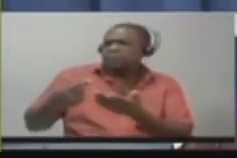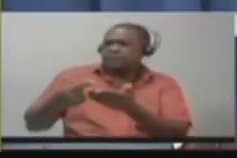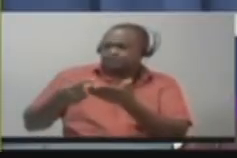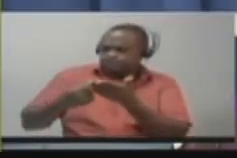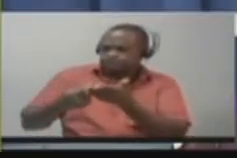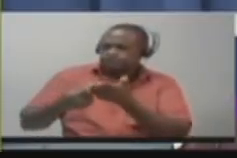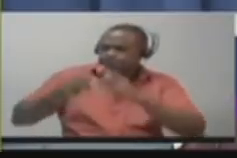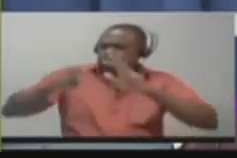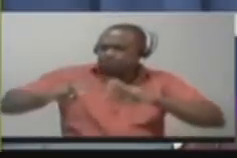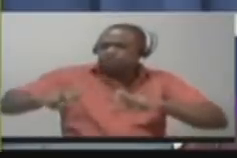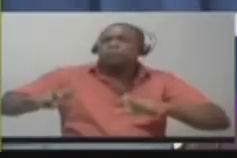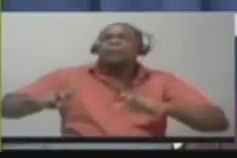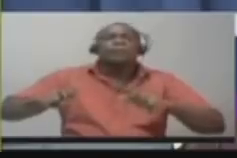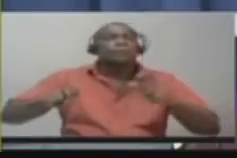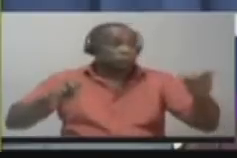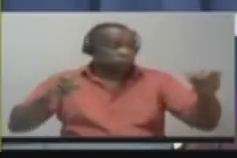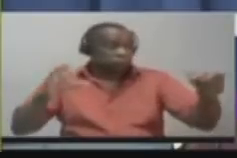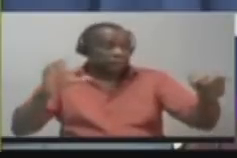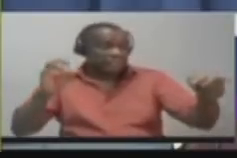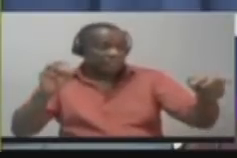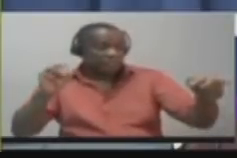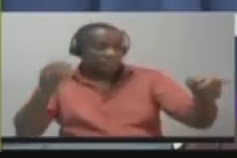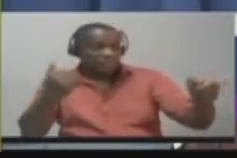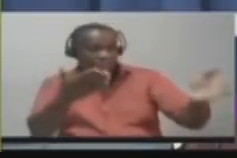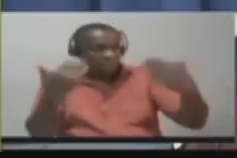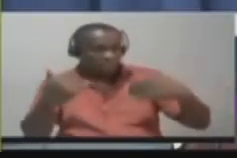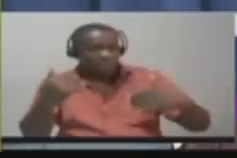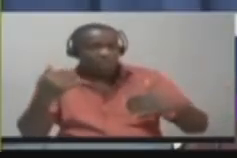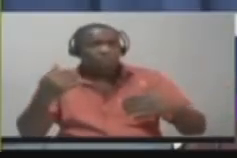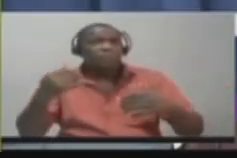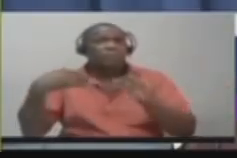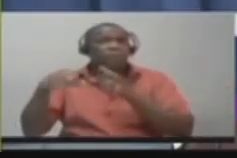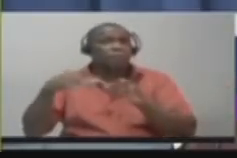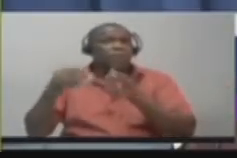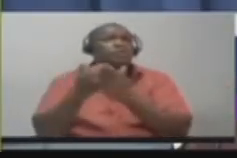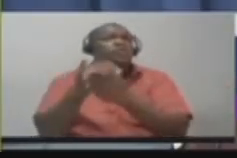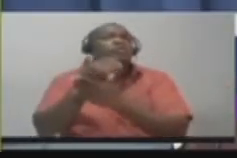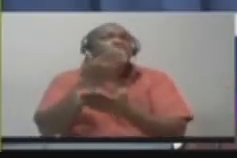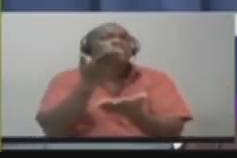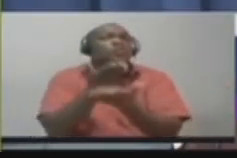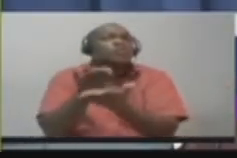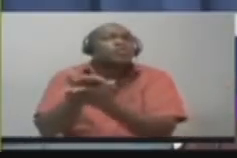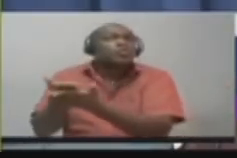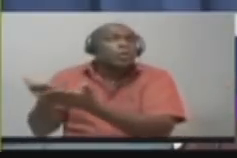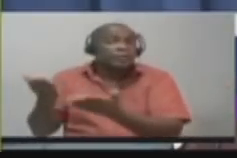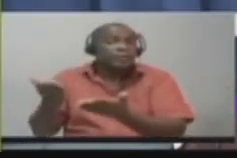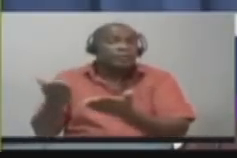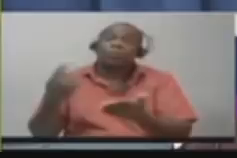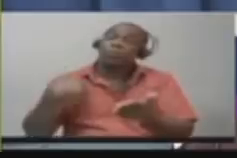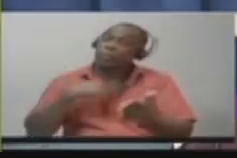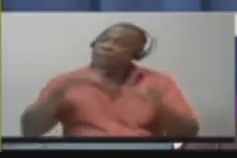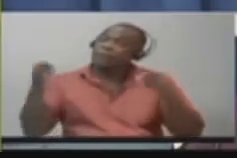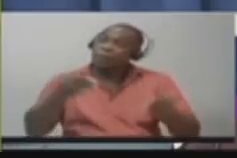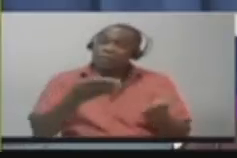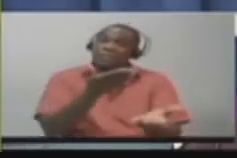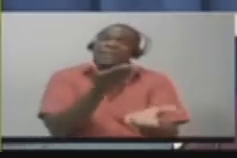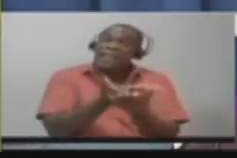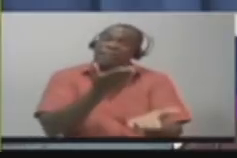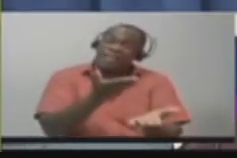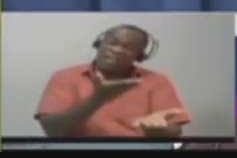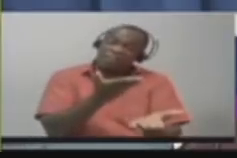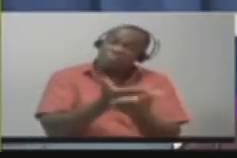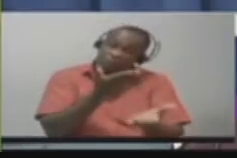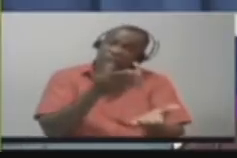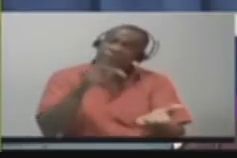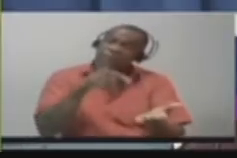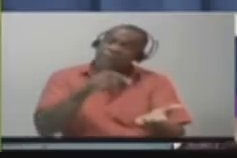is the latest evidence, and we only go on evidence, what is the latest evidence on whether you need a third booster or not? But very good